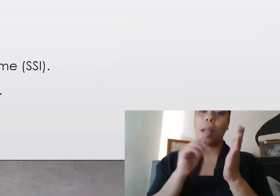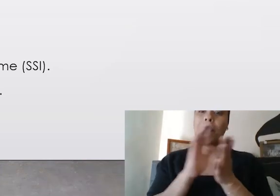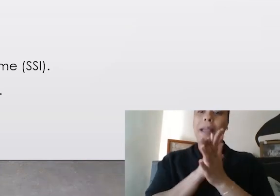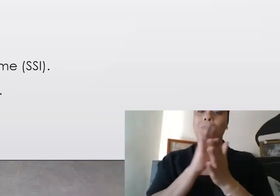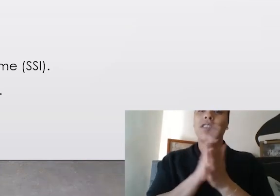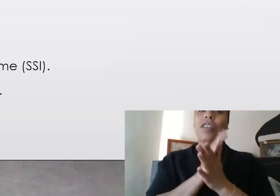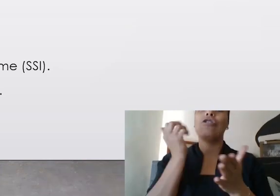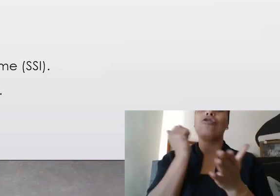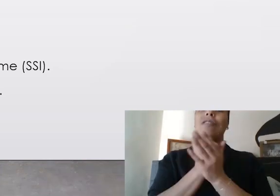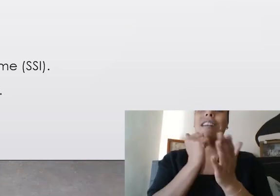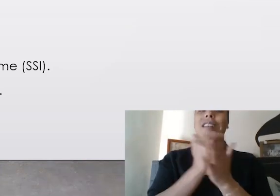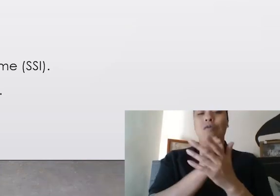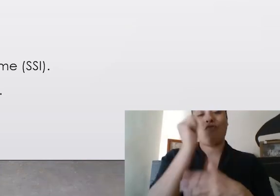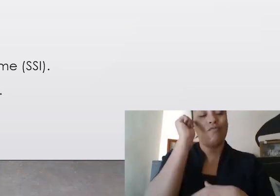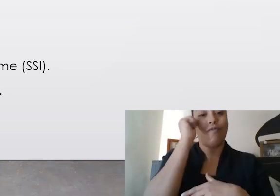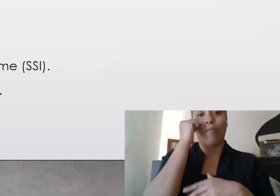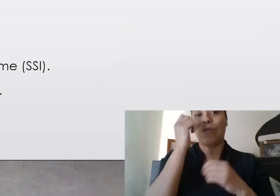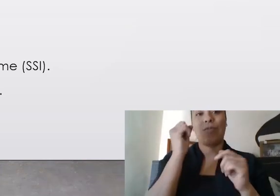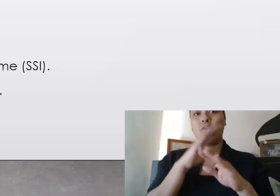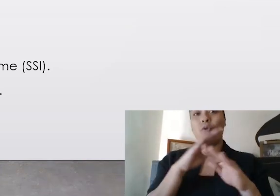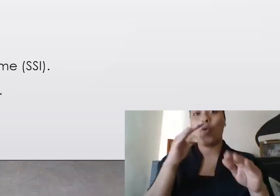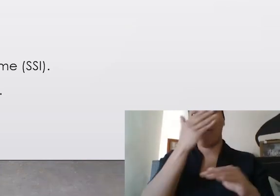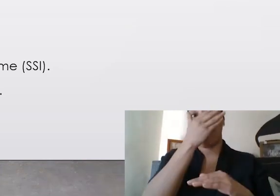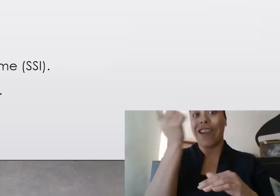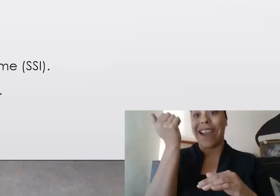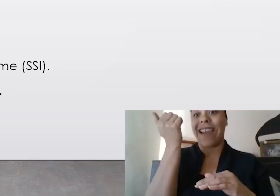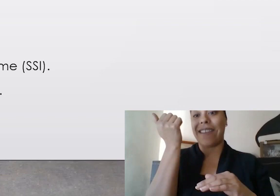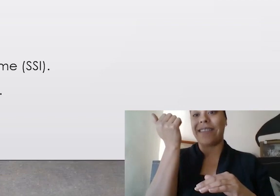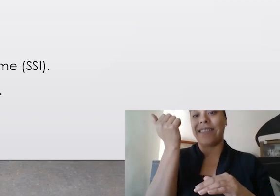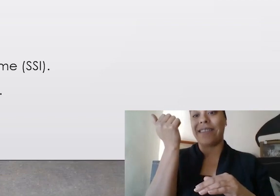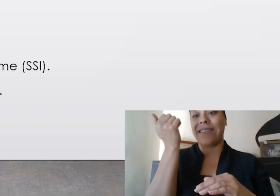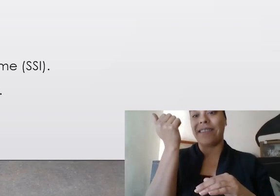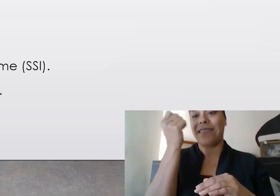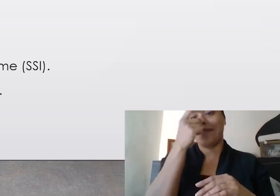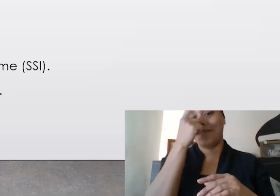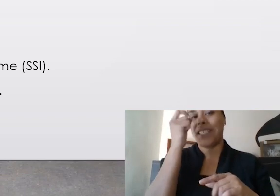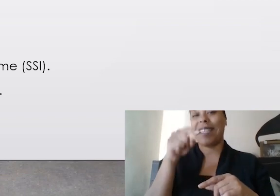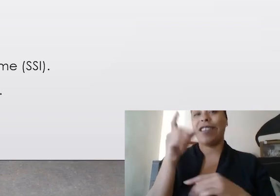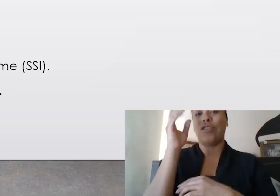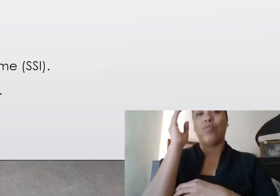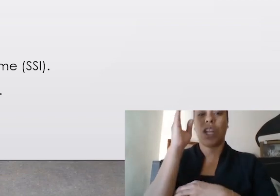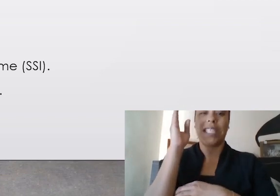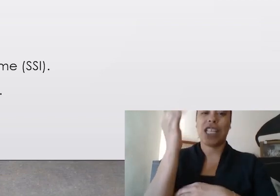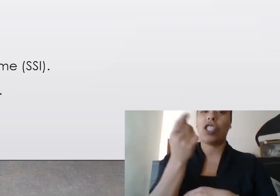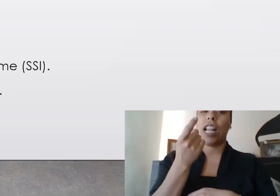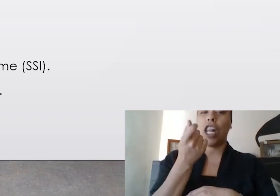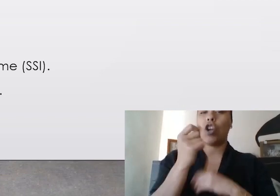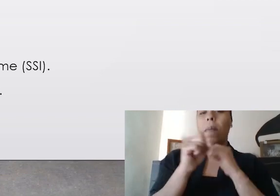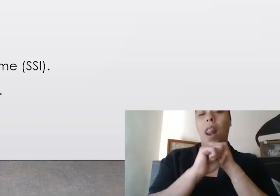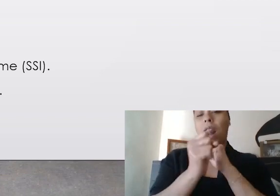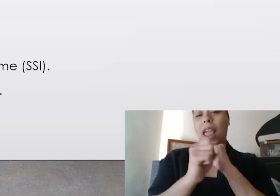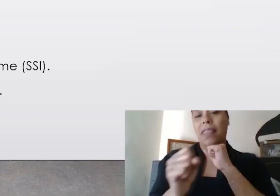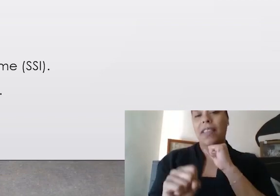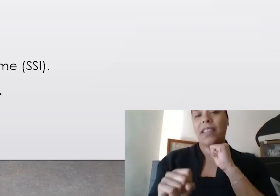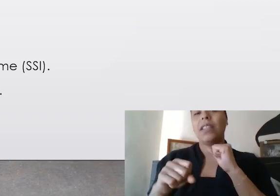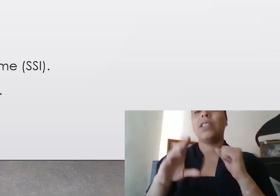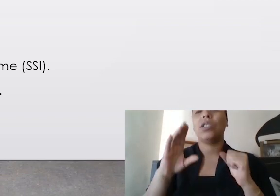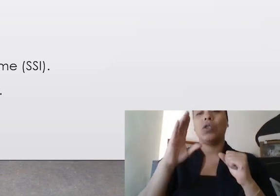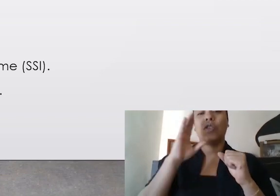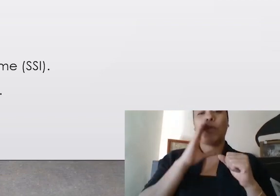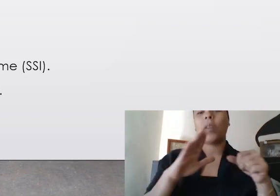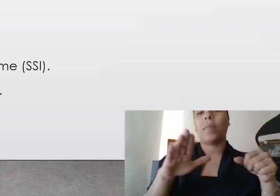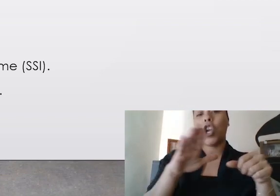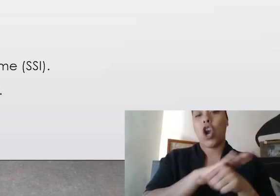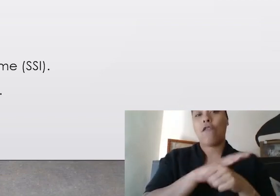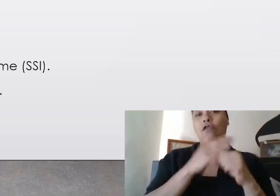something so that you don't forget the question that you have, because this presentation is a little lengthy. So I'm covering a whole lot of topics.